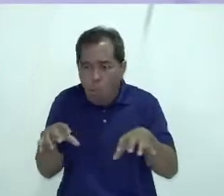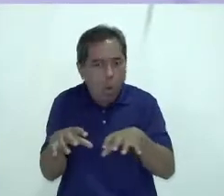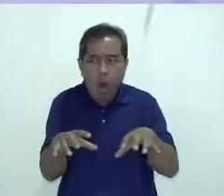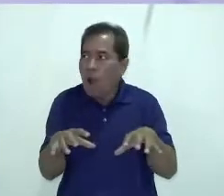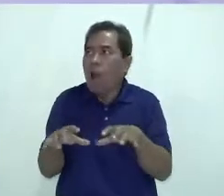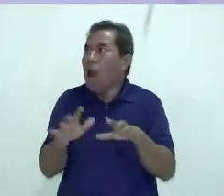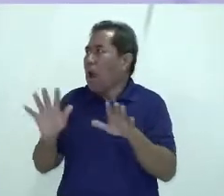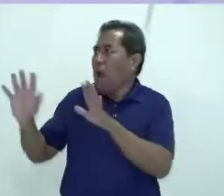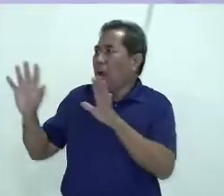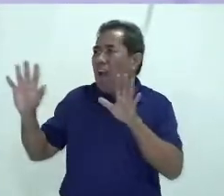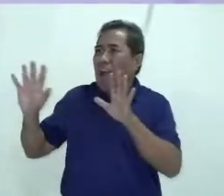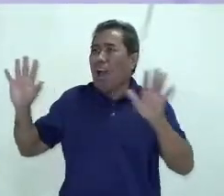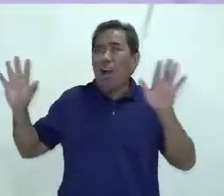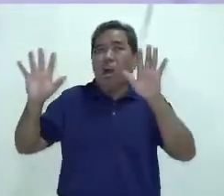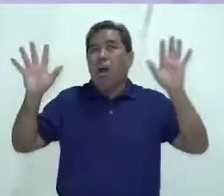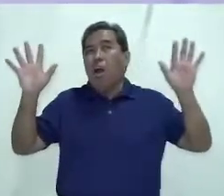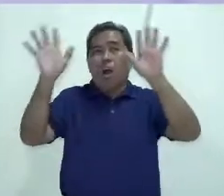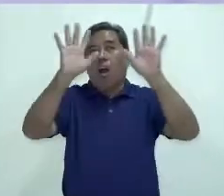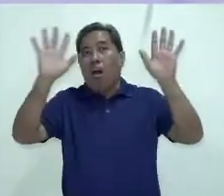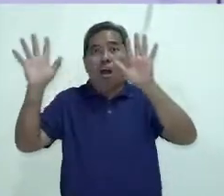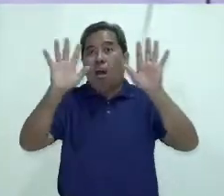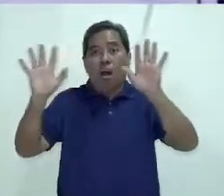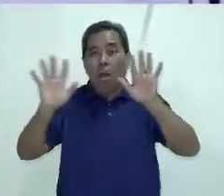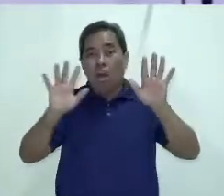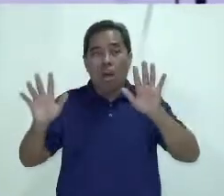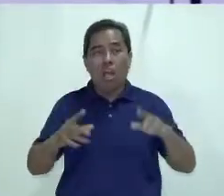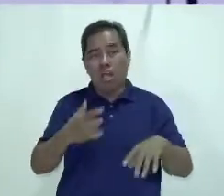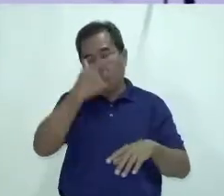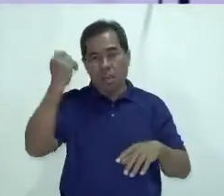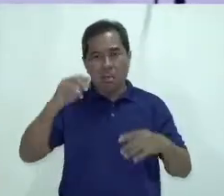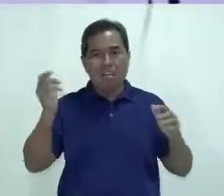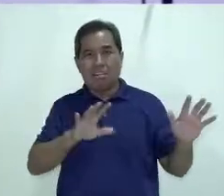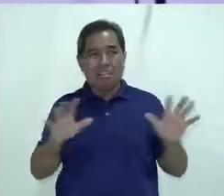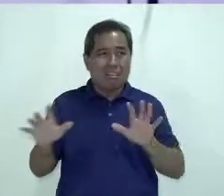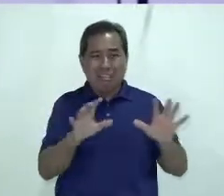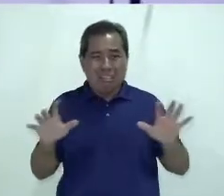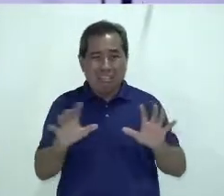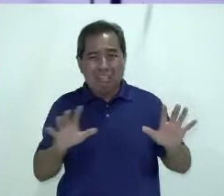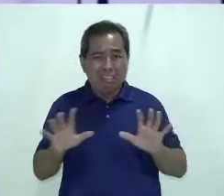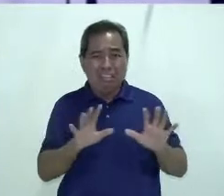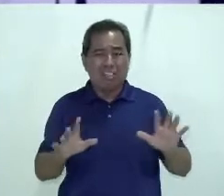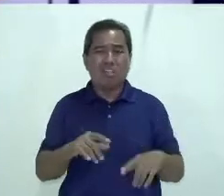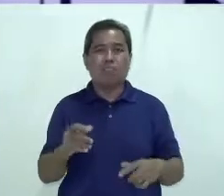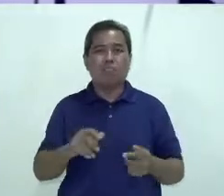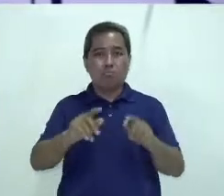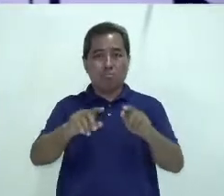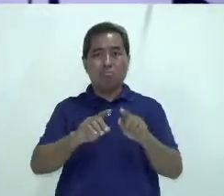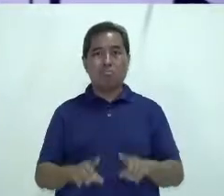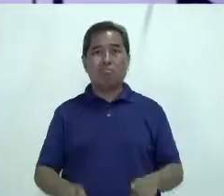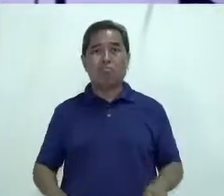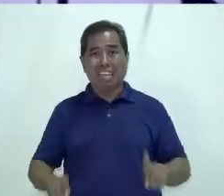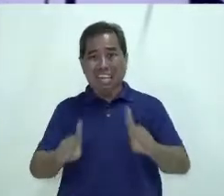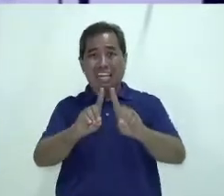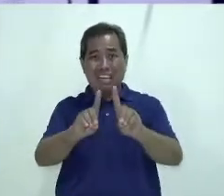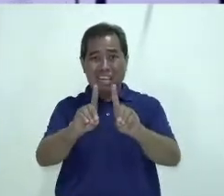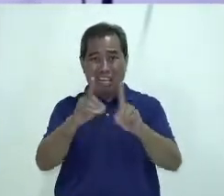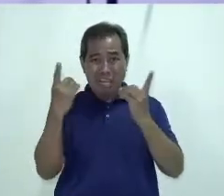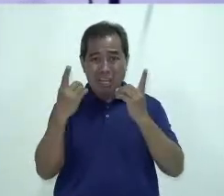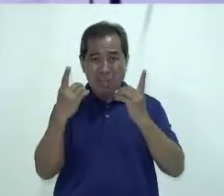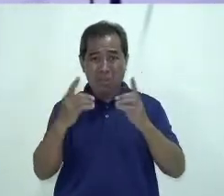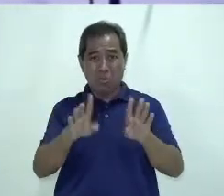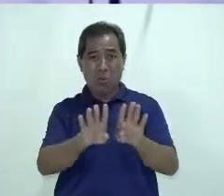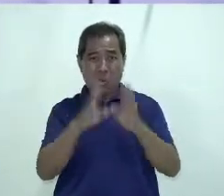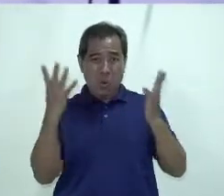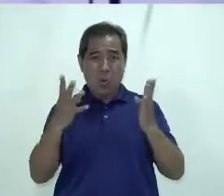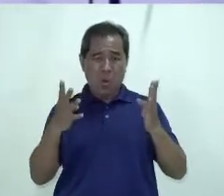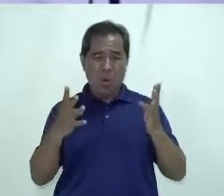The ground is shaking. And all of a sudden, because of the shaking and the earthquake, the doors fly open.